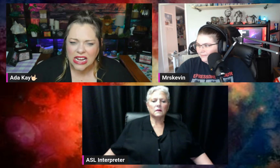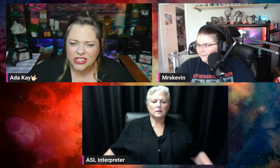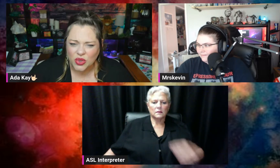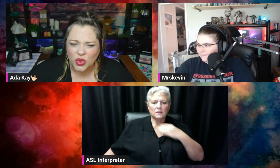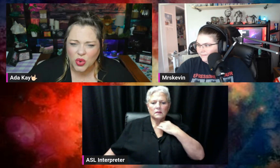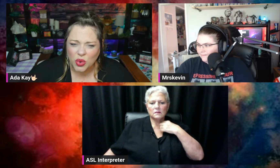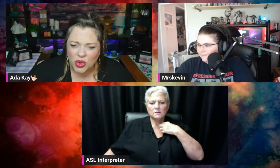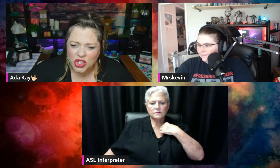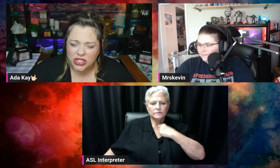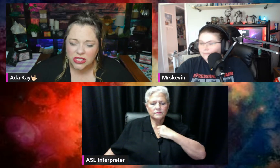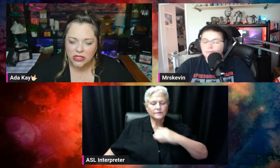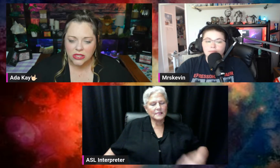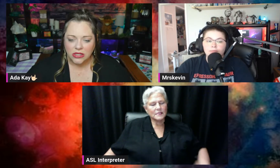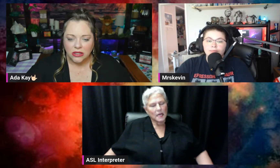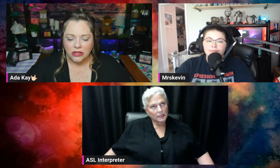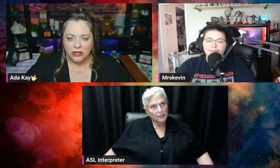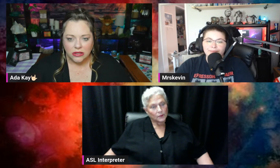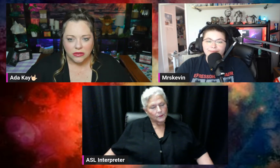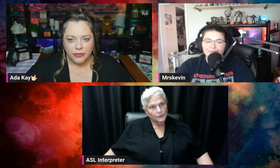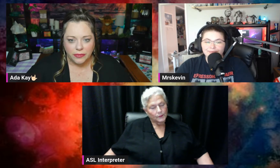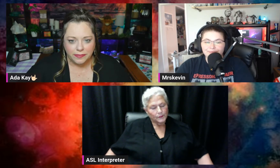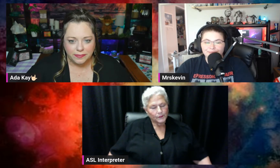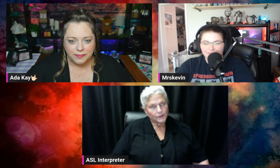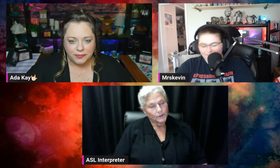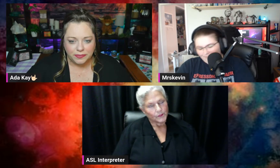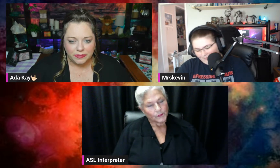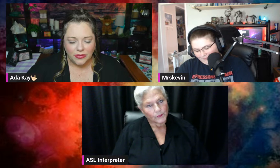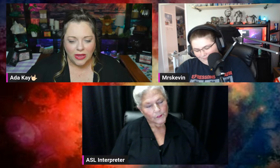Her eyes are gorgeous. Thank you.